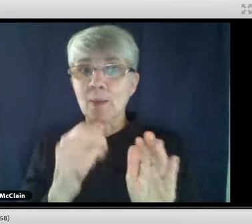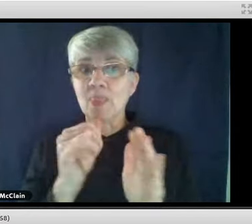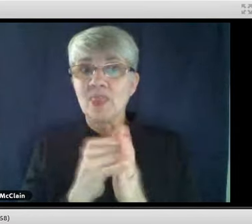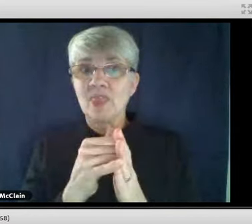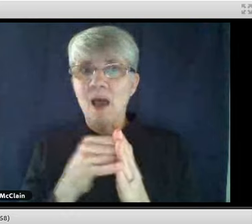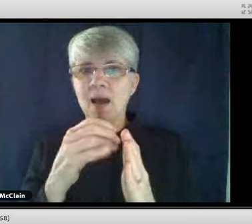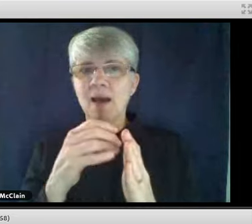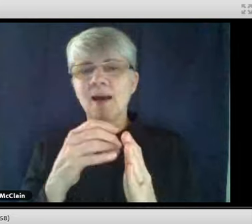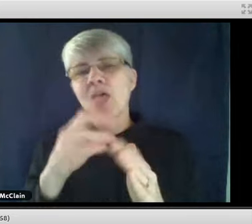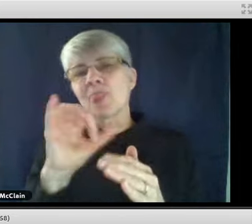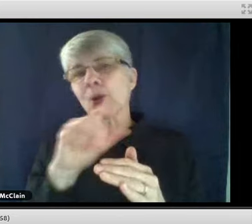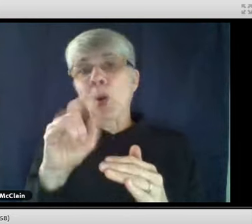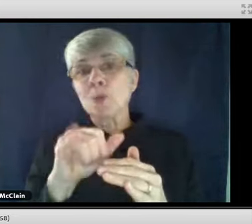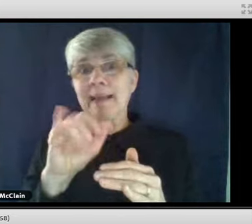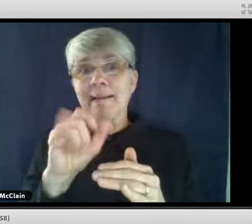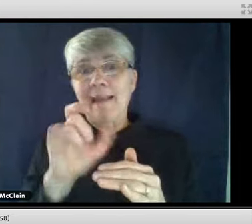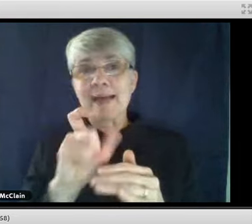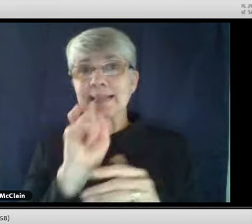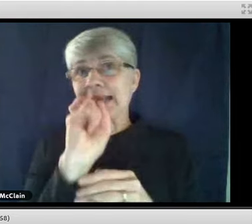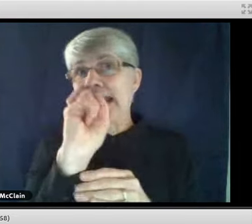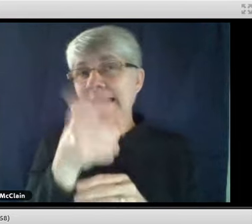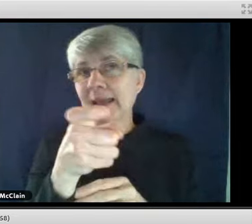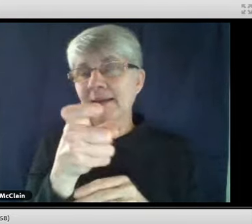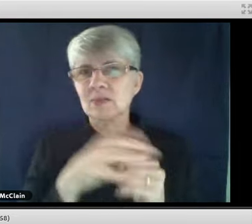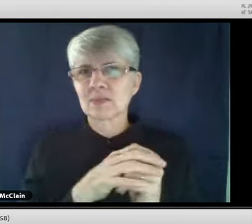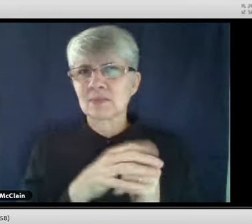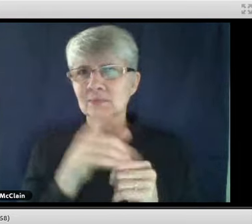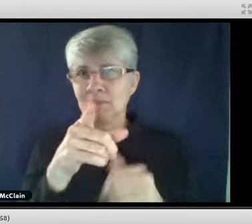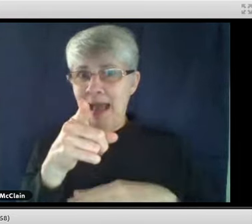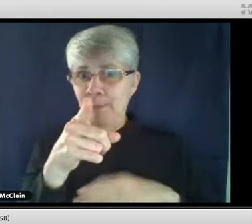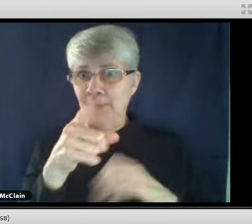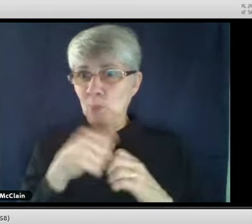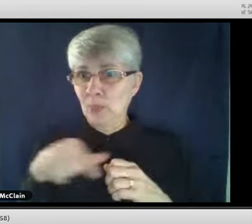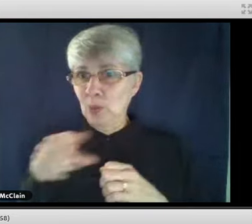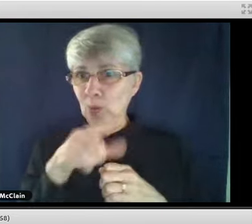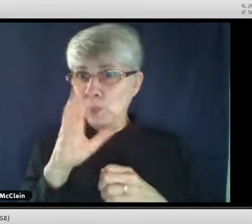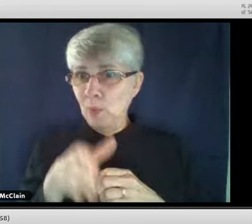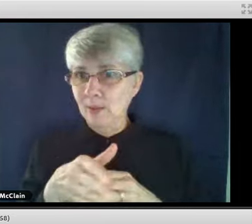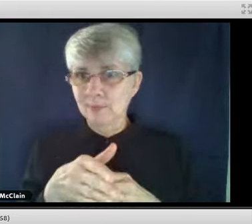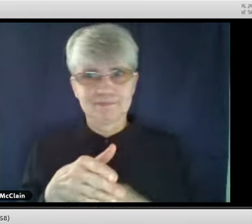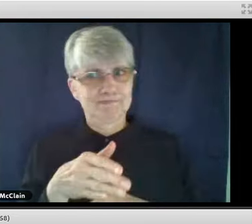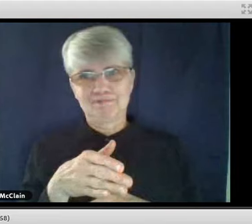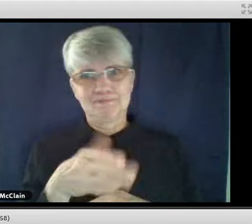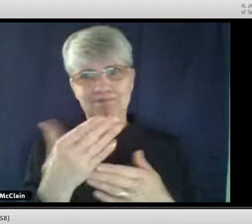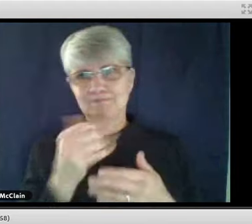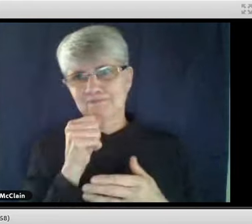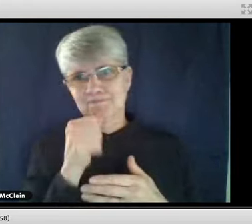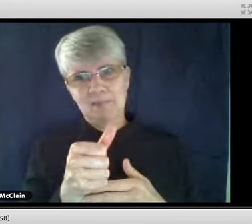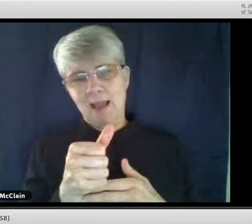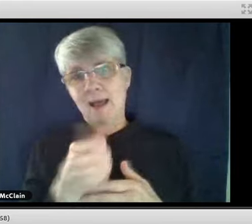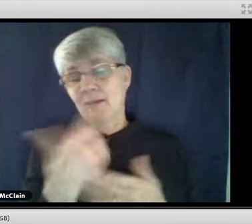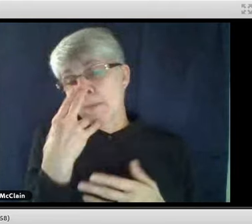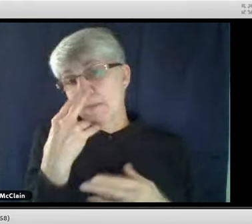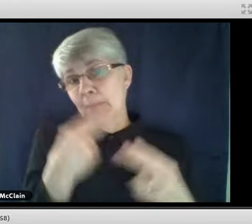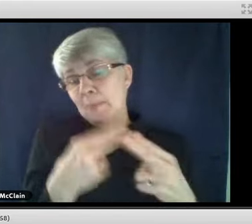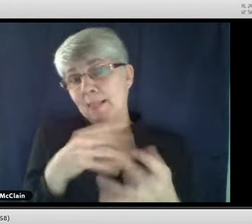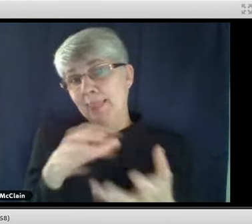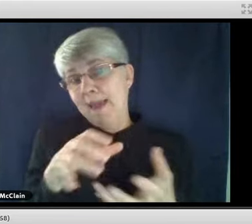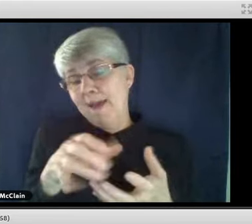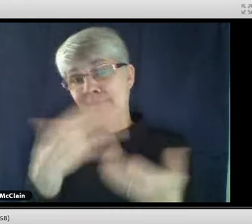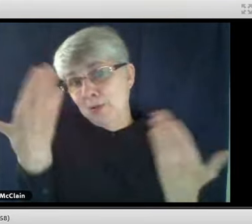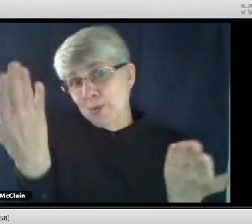cozy classic, Pride and Prejudice, are they going to be happy with you? Okay, the answer is probably no, or they may be amused. I don't know, depends on the patron,